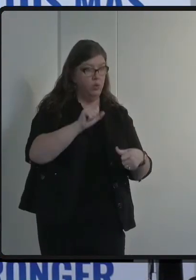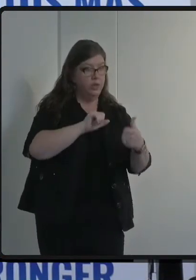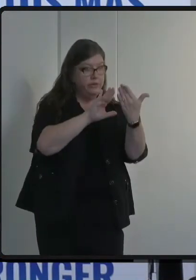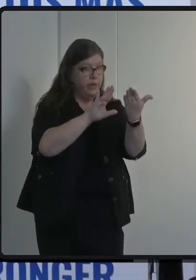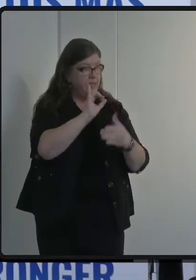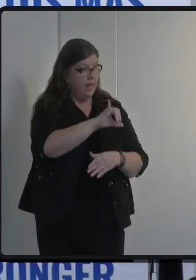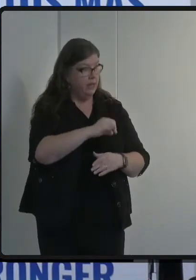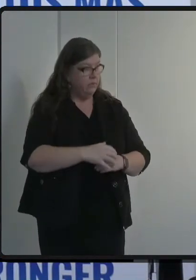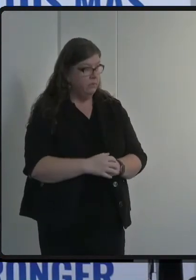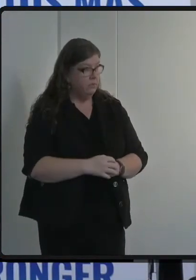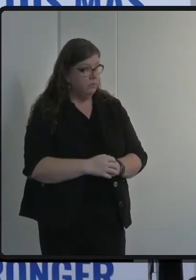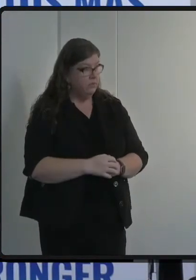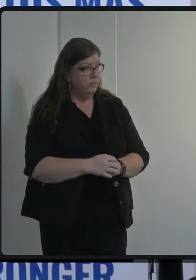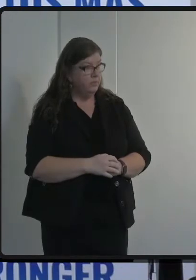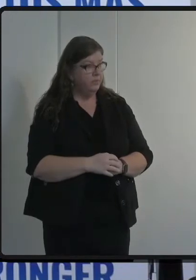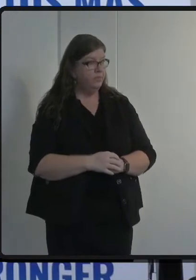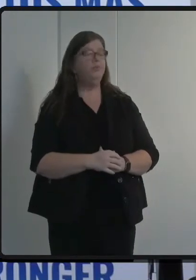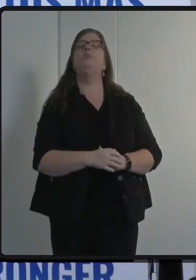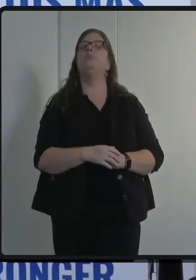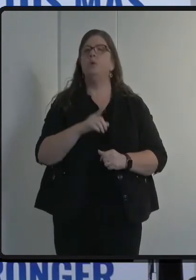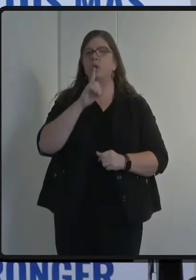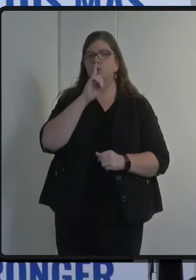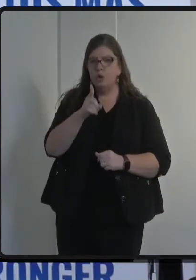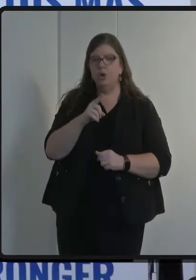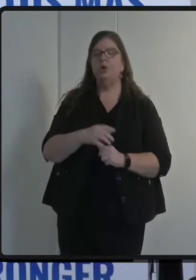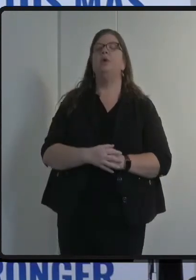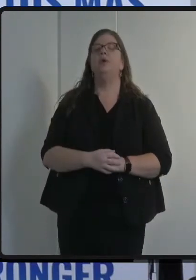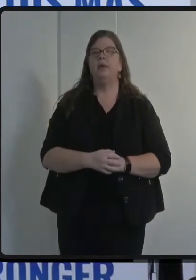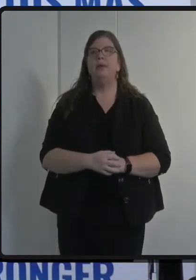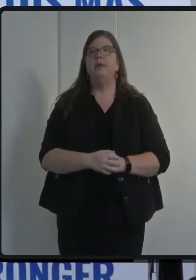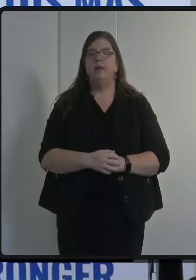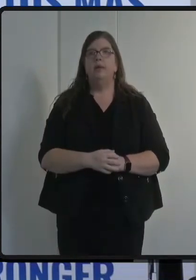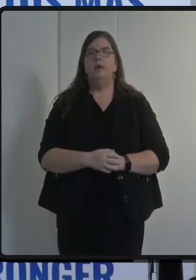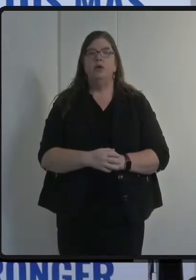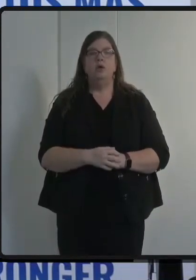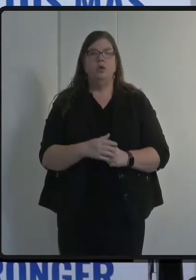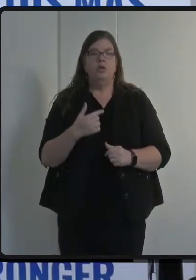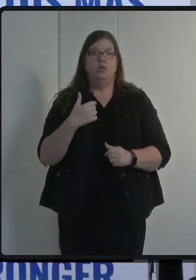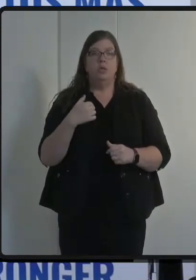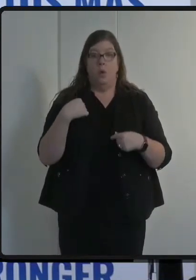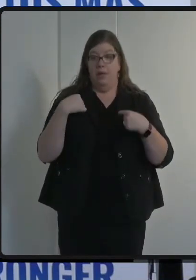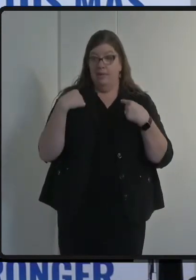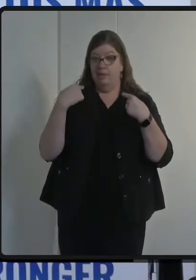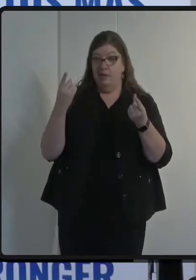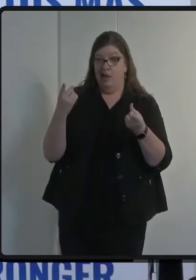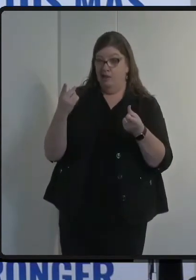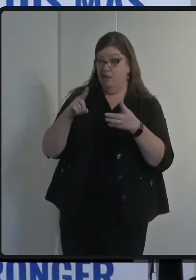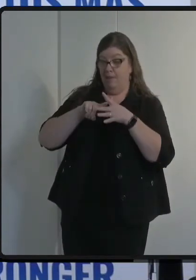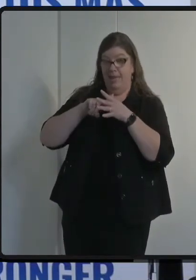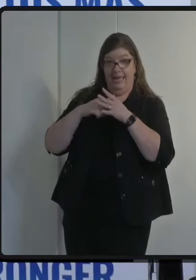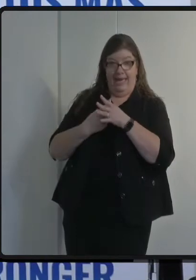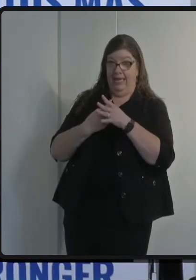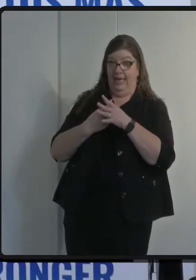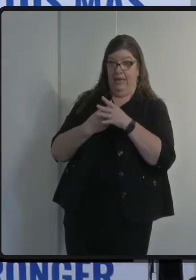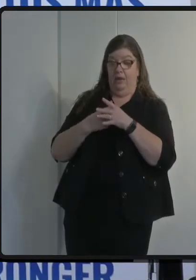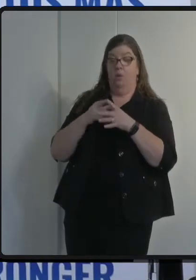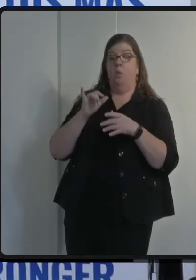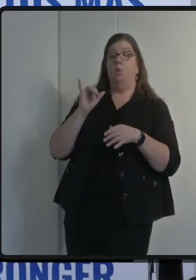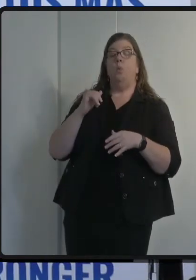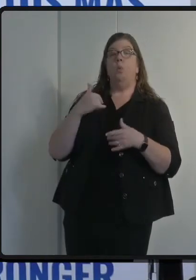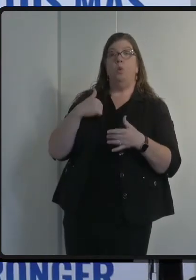that high rate of infection. Sure. So we have, since the beginning, as soon as we